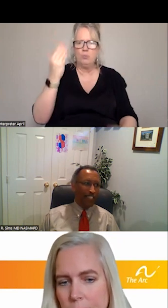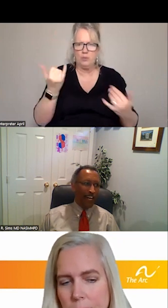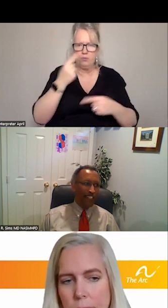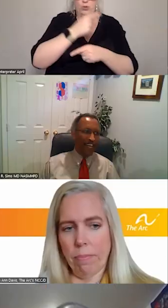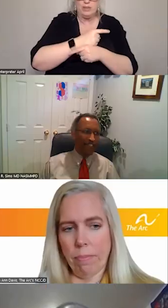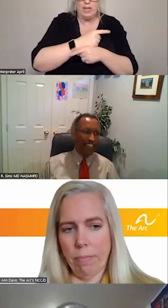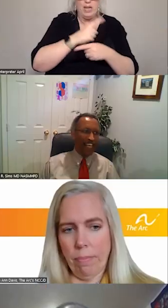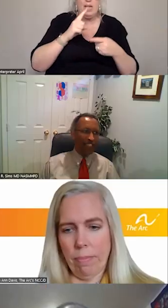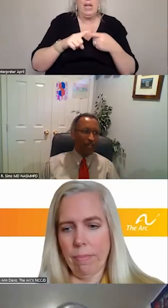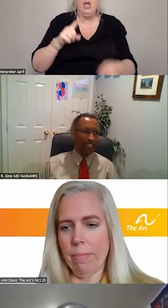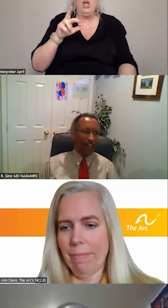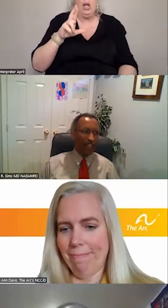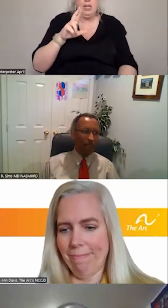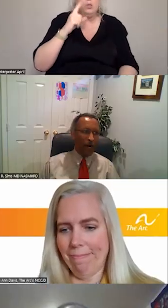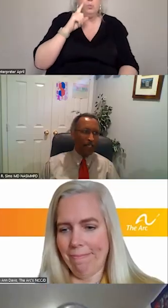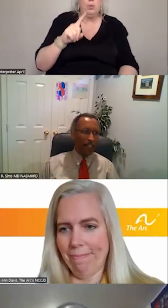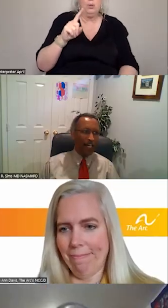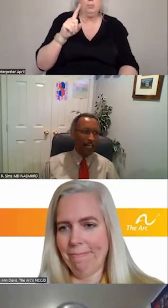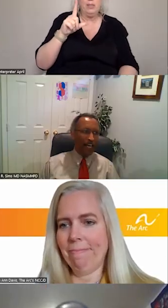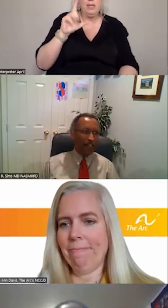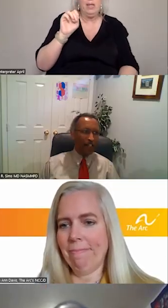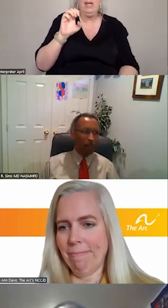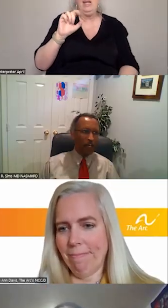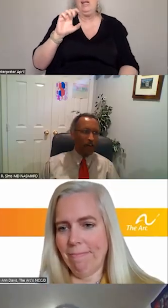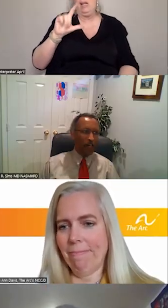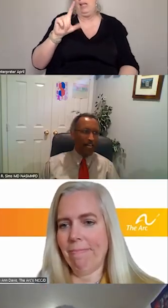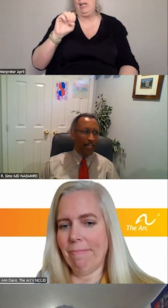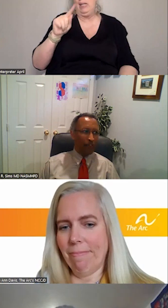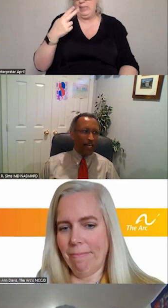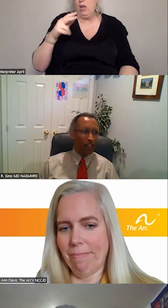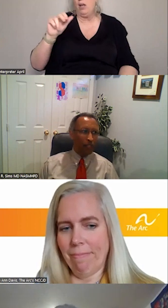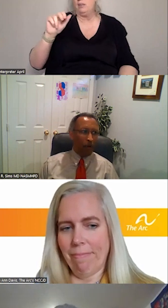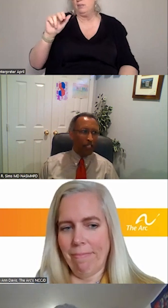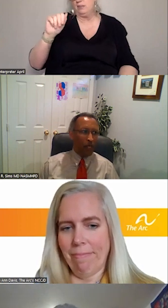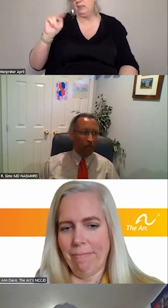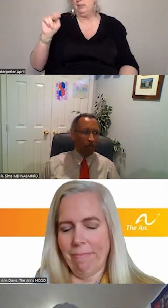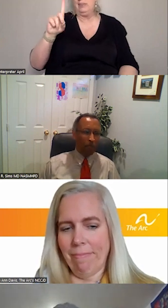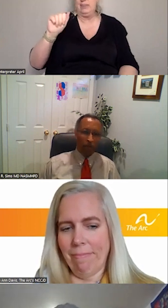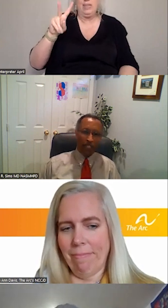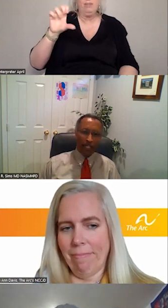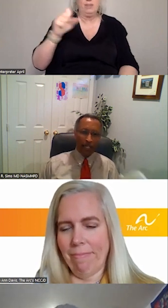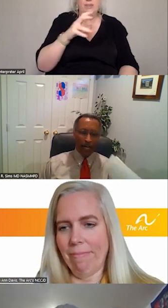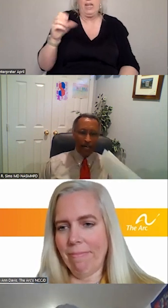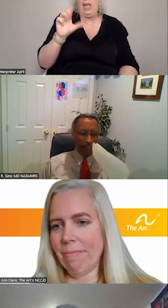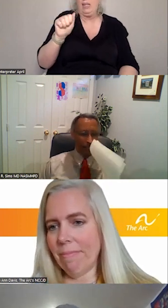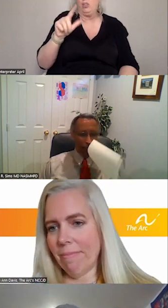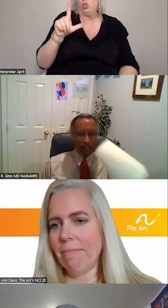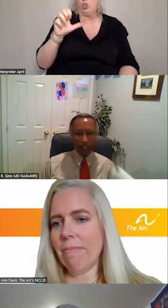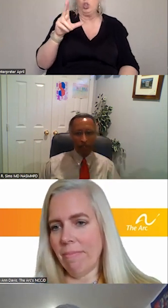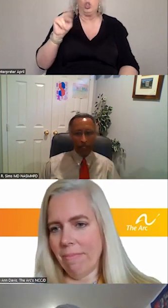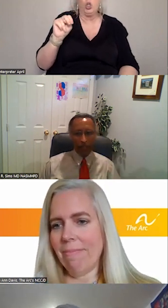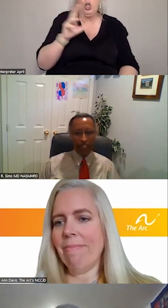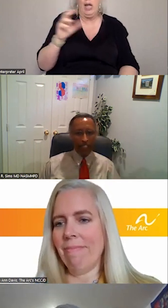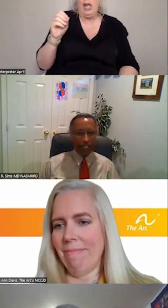both Leigh Davis as well as Carlean Ponder, and we're going to speak on the crisis response with people with